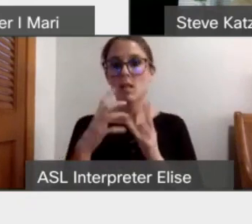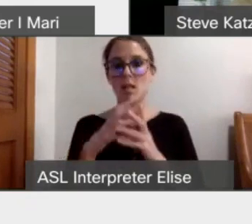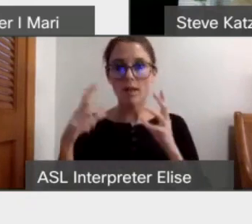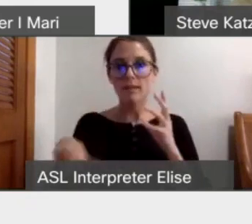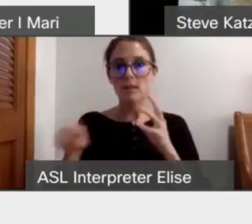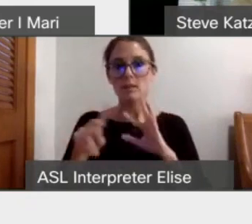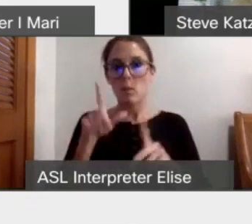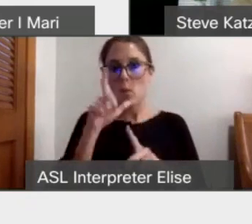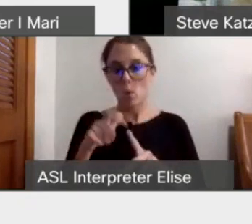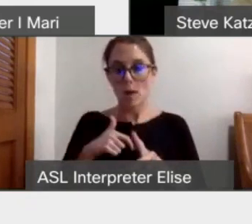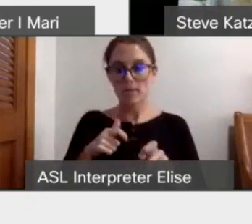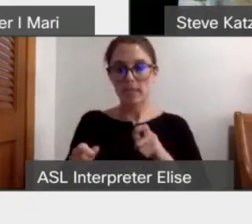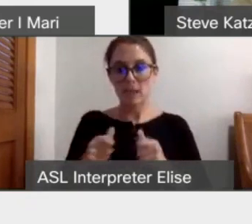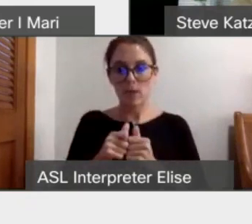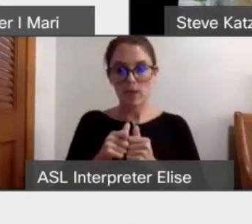I'm dealing with